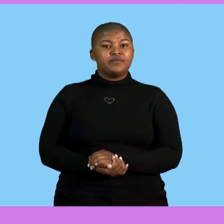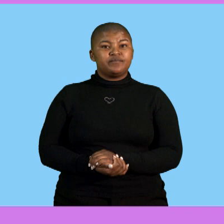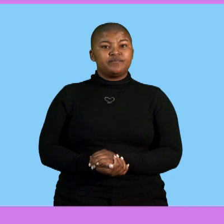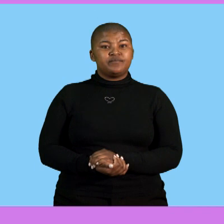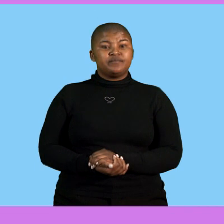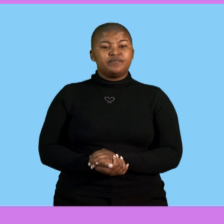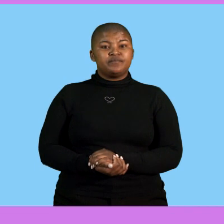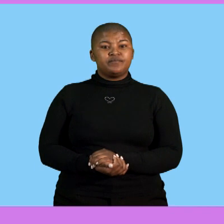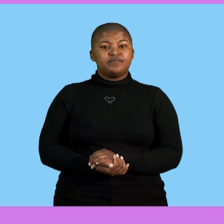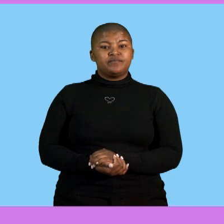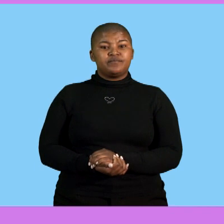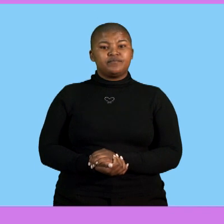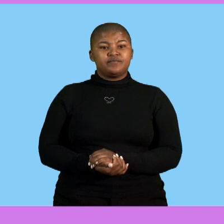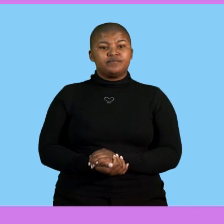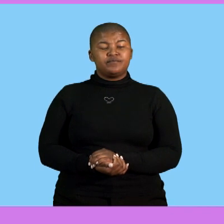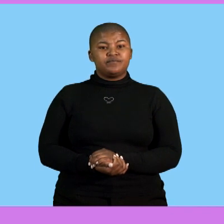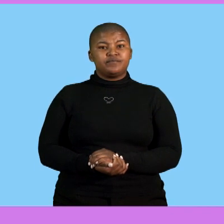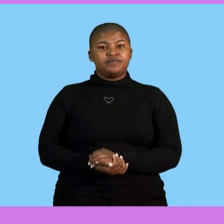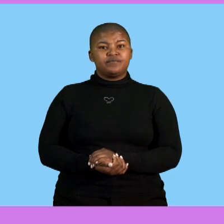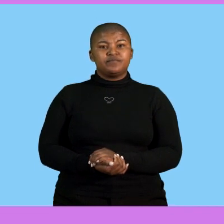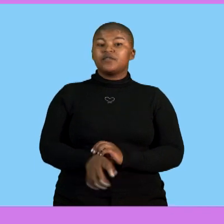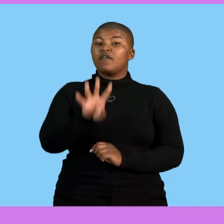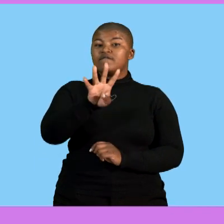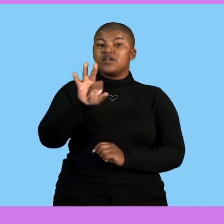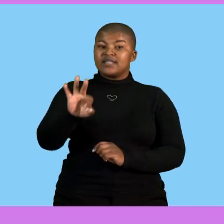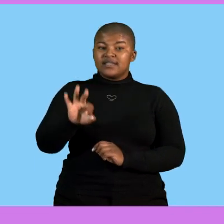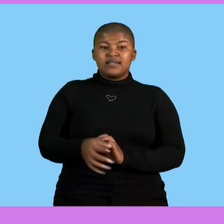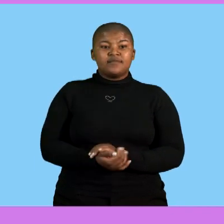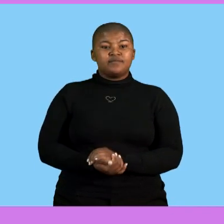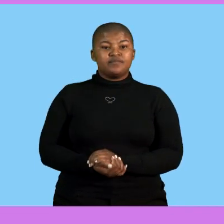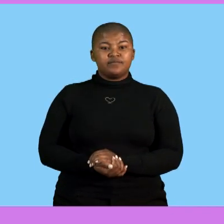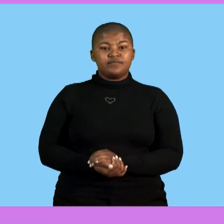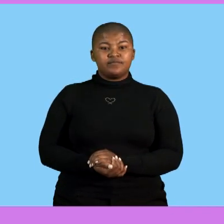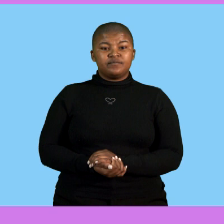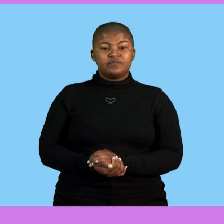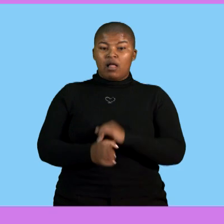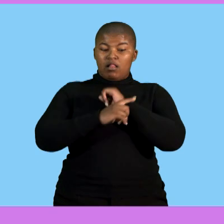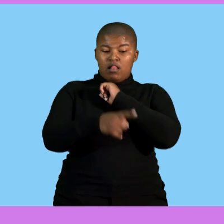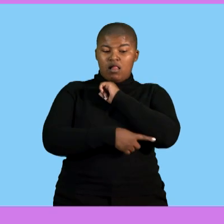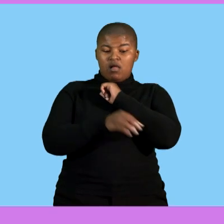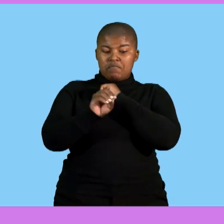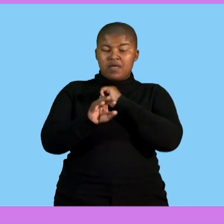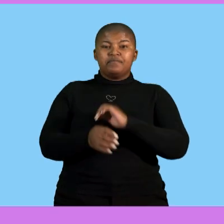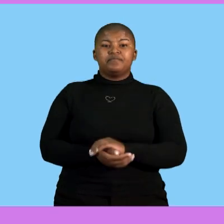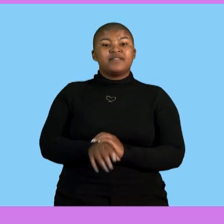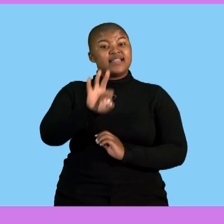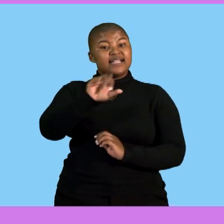37 will be between 31 and 40. 43, the last